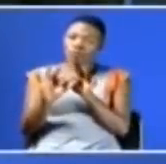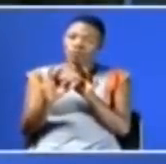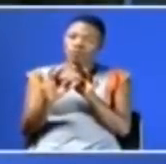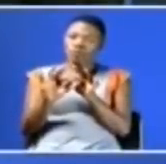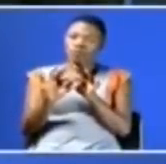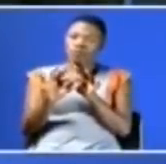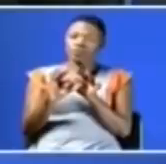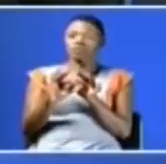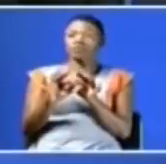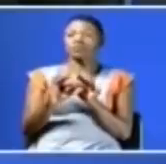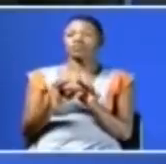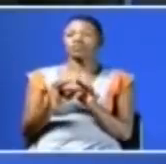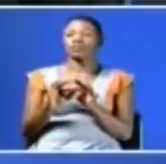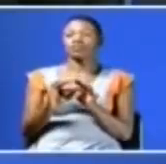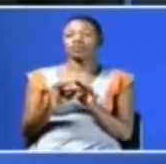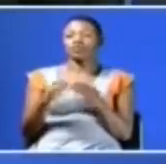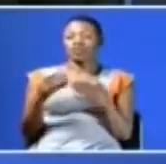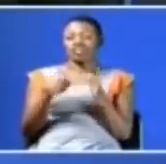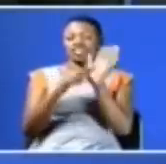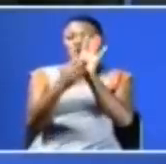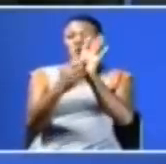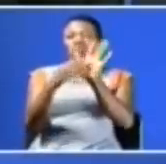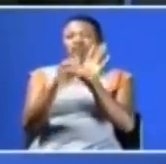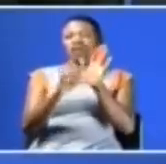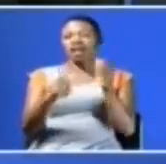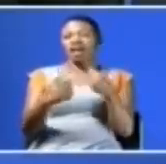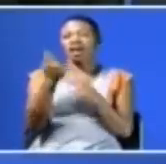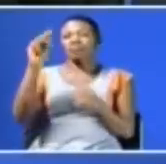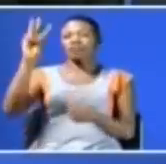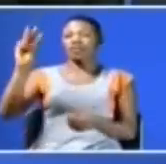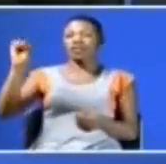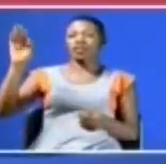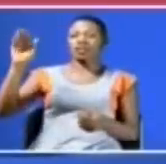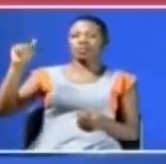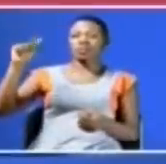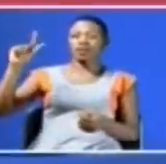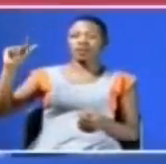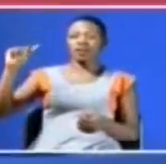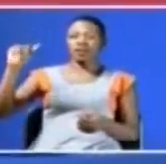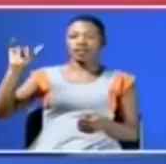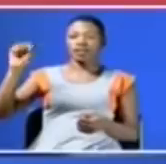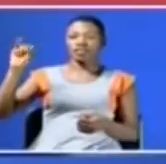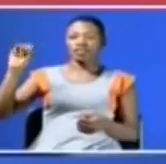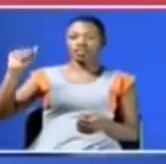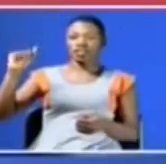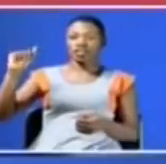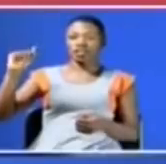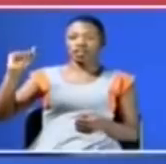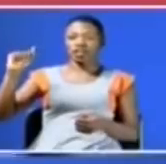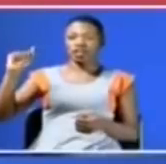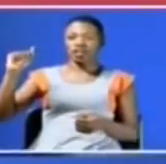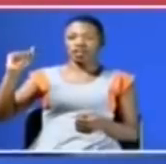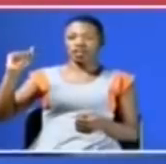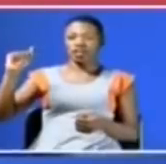politics, like they had in Malaysia under UMNO for a very long time, so that you actually